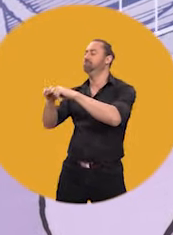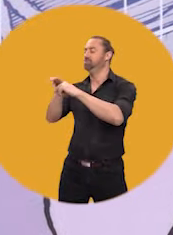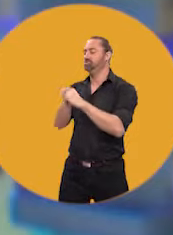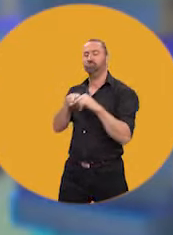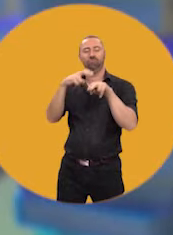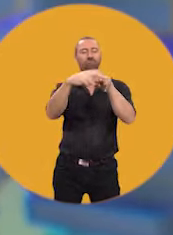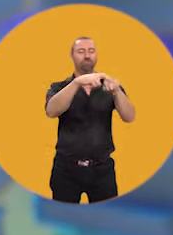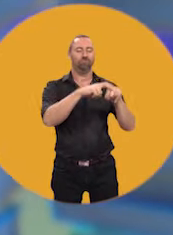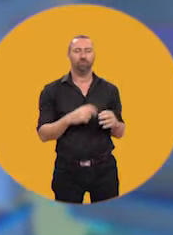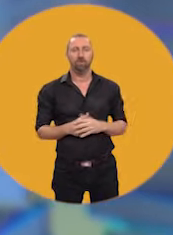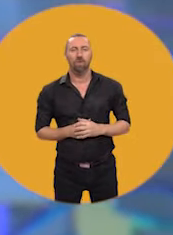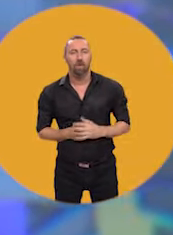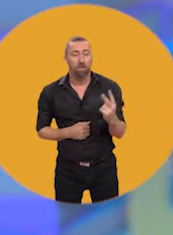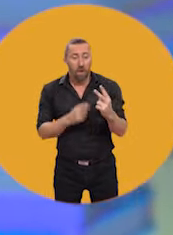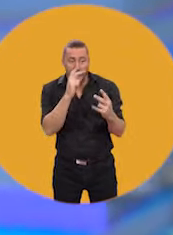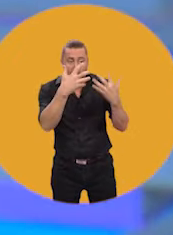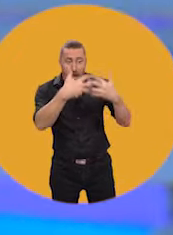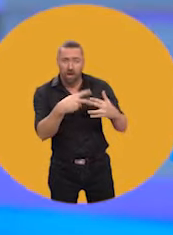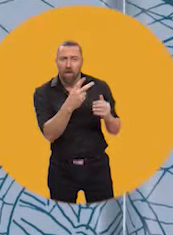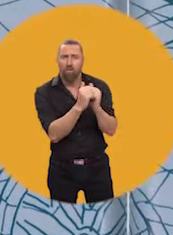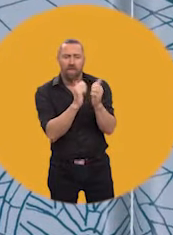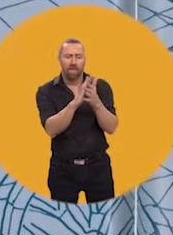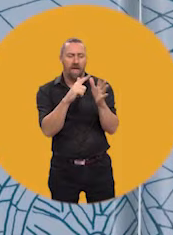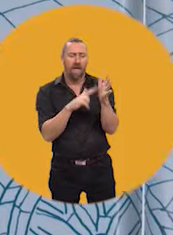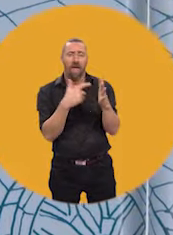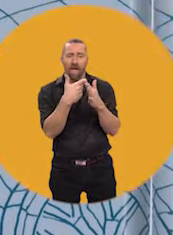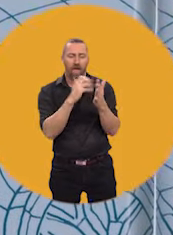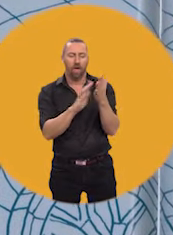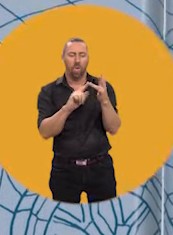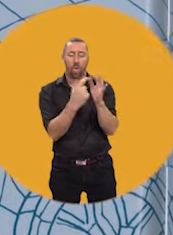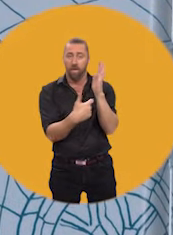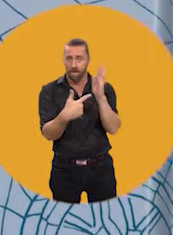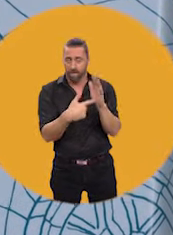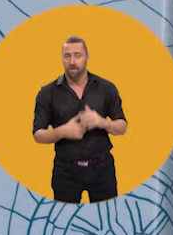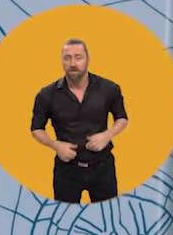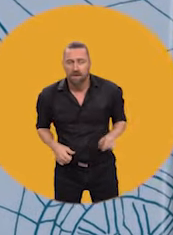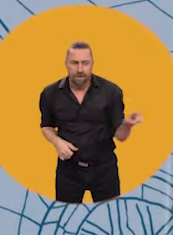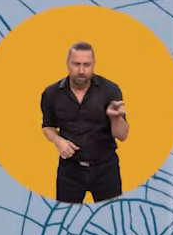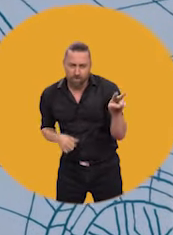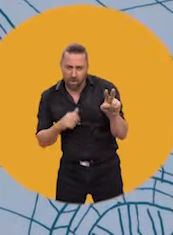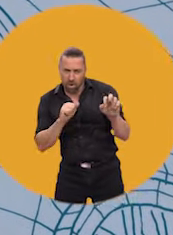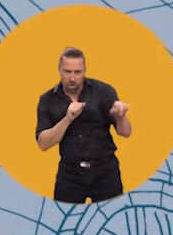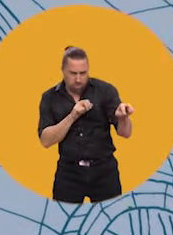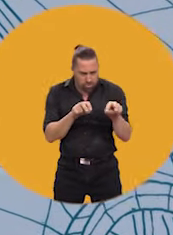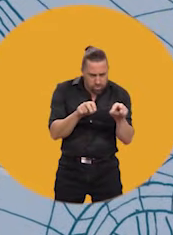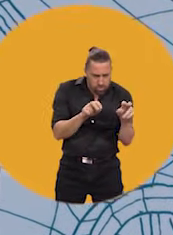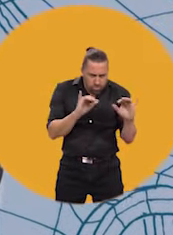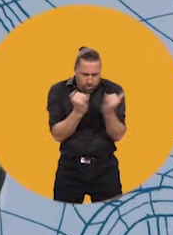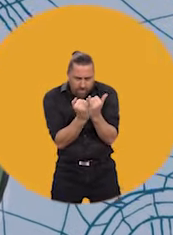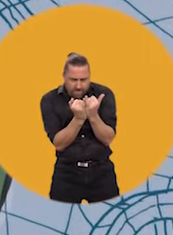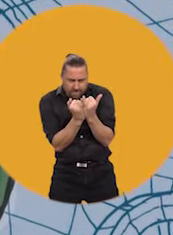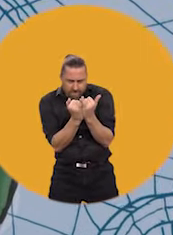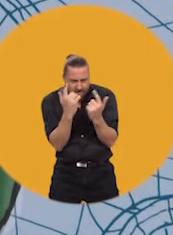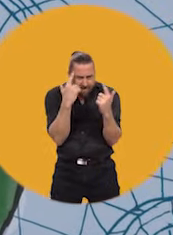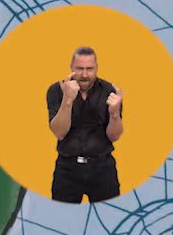seats. Young engineers, brothers Hank and Hugh Bart, had racing ideas and